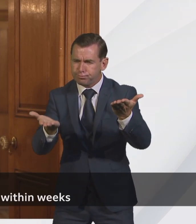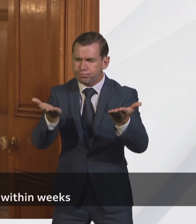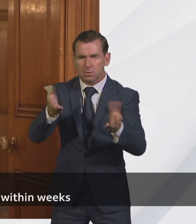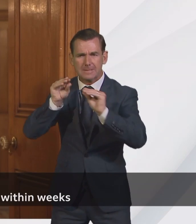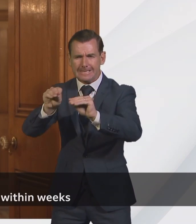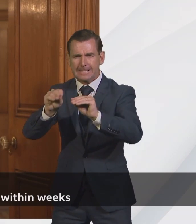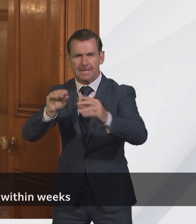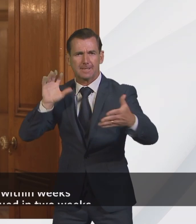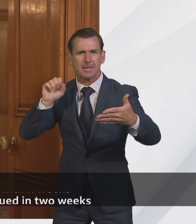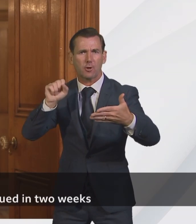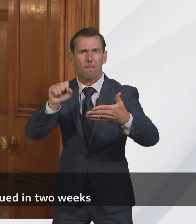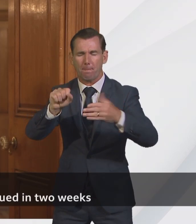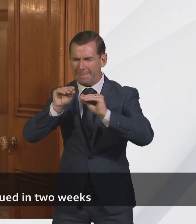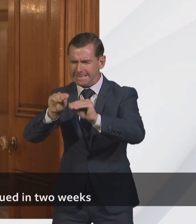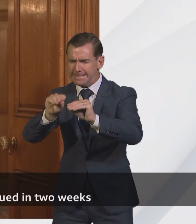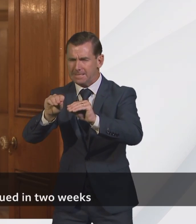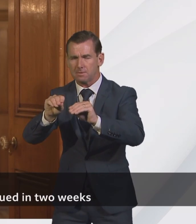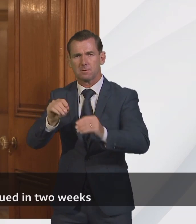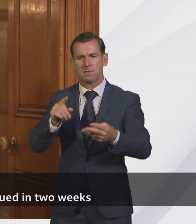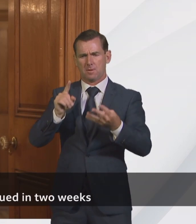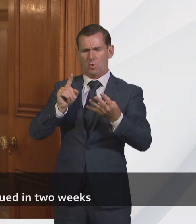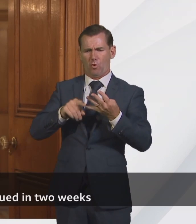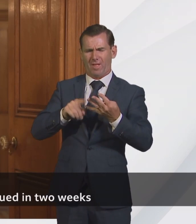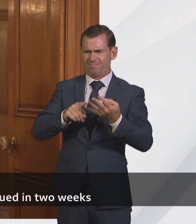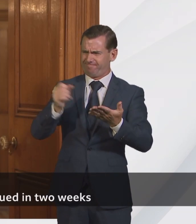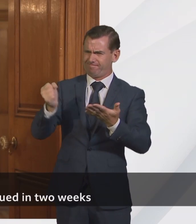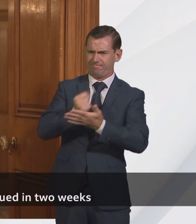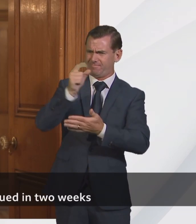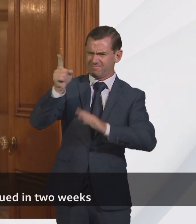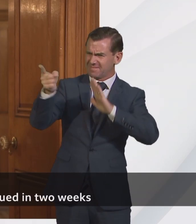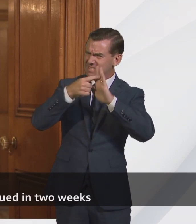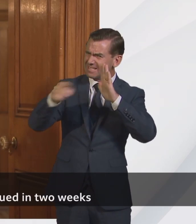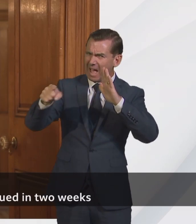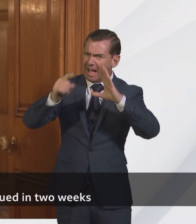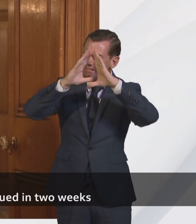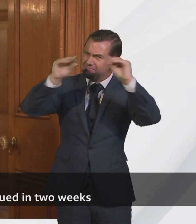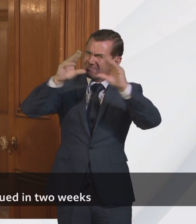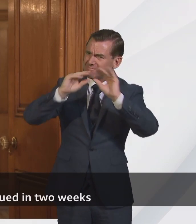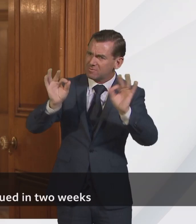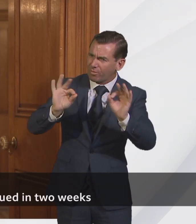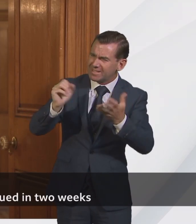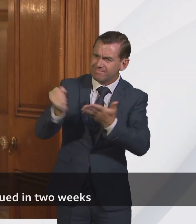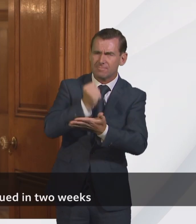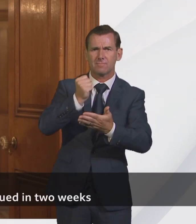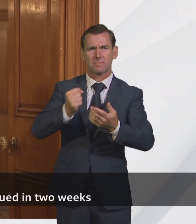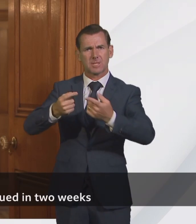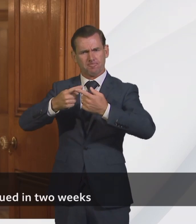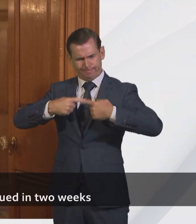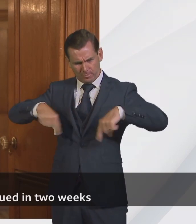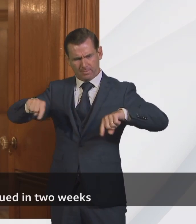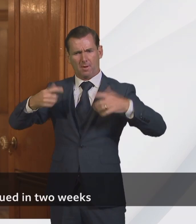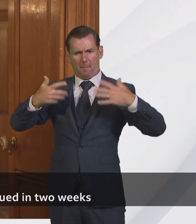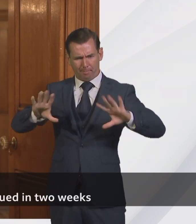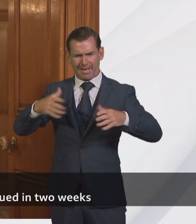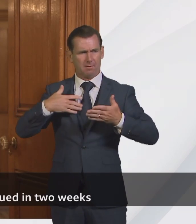that we took up, and I'm sorry that Sky didn't have the opportunity to report on it, but we made available to every